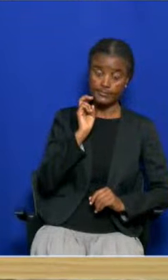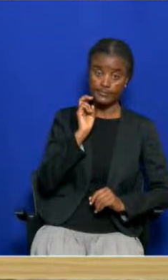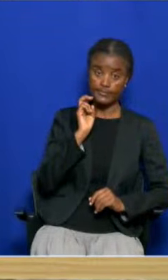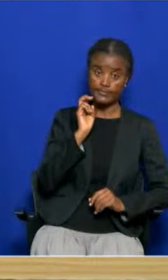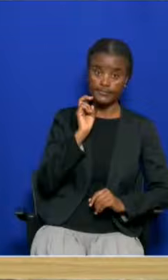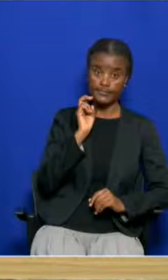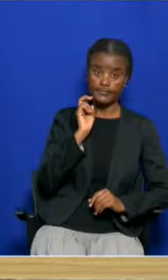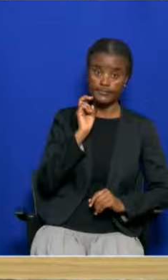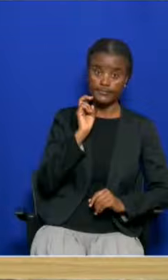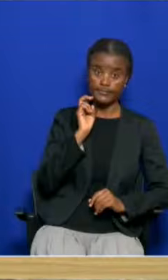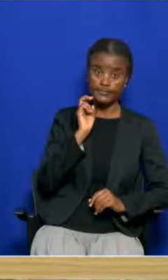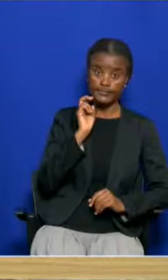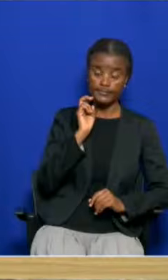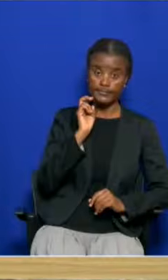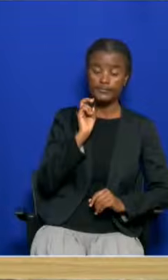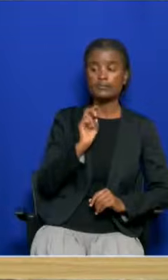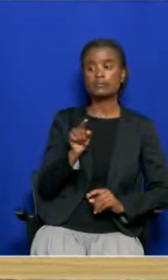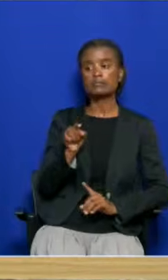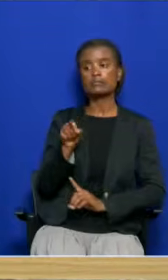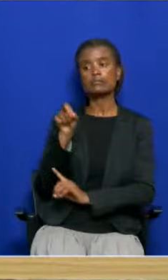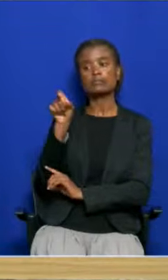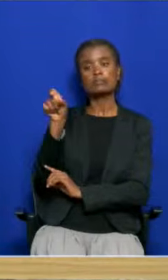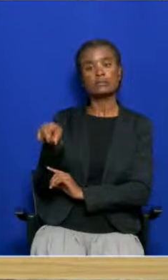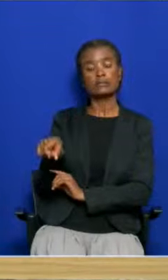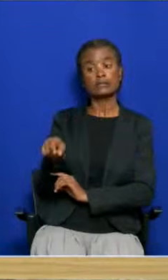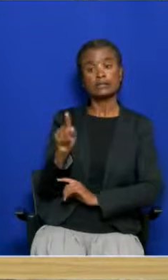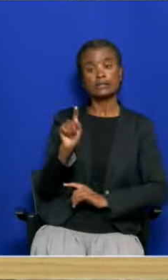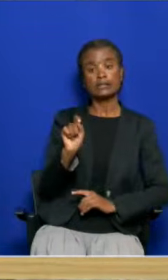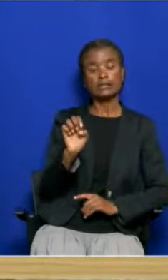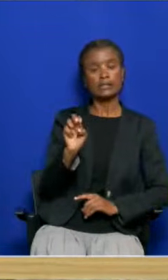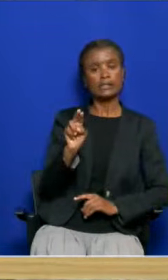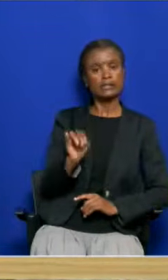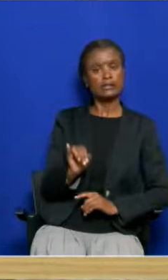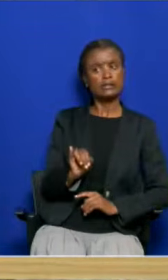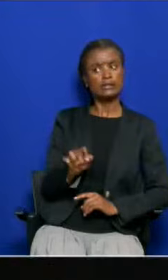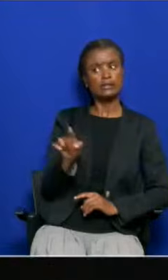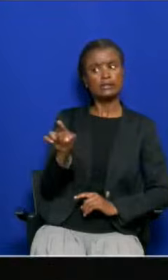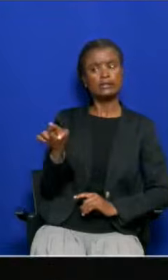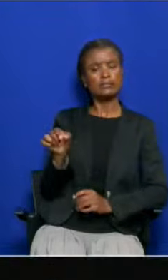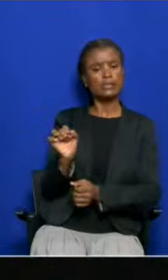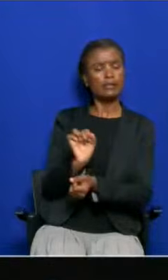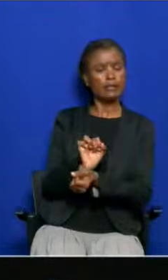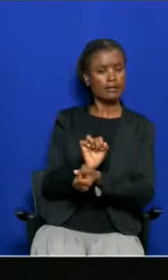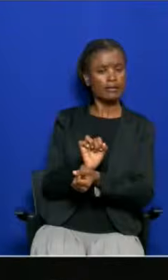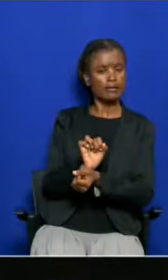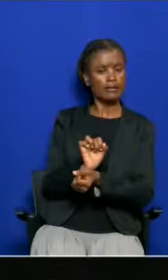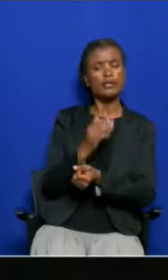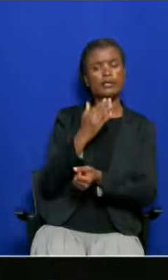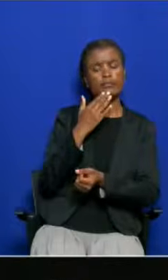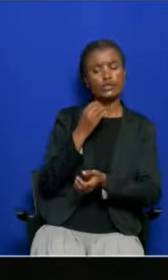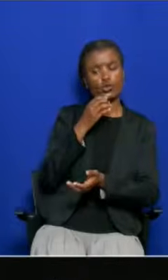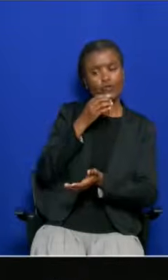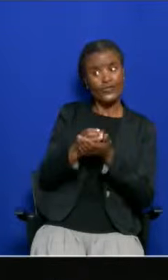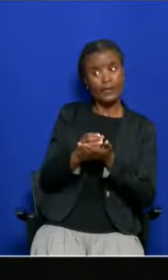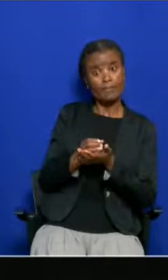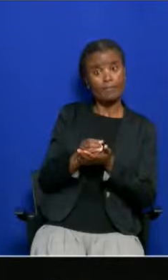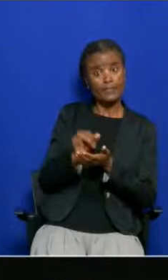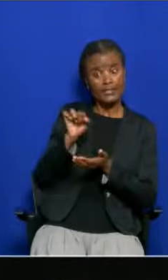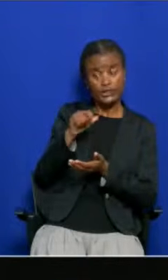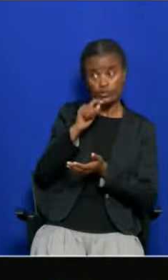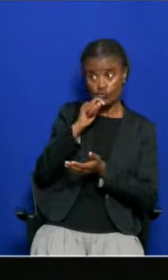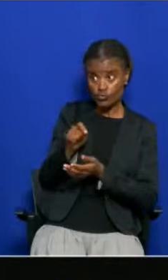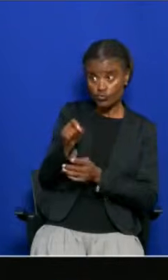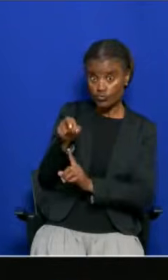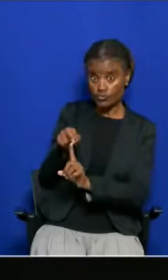Demi is being arrested. Can you confirm that indeed it was Demi? I said, I'm not in the